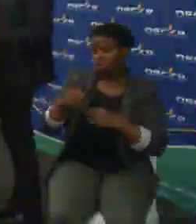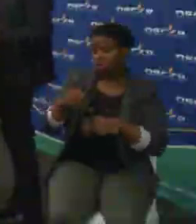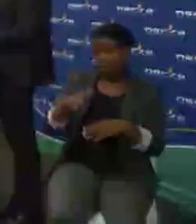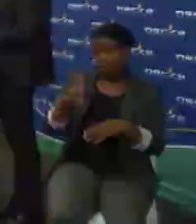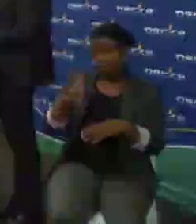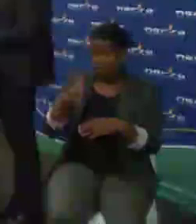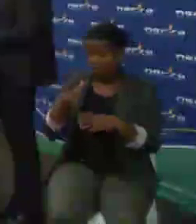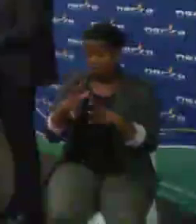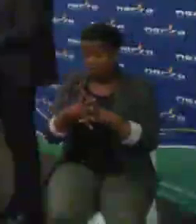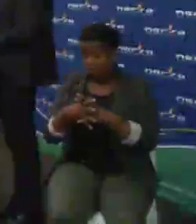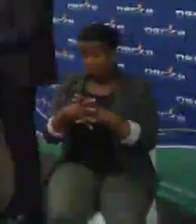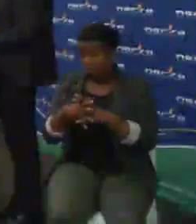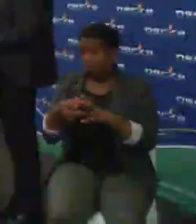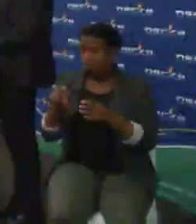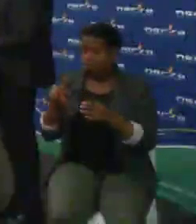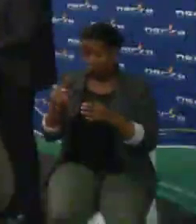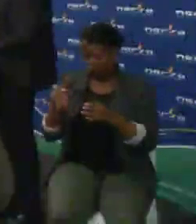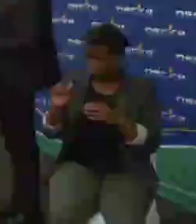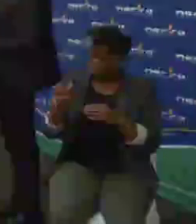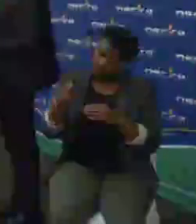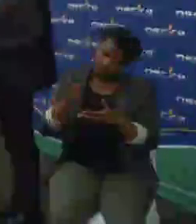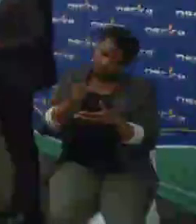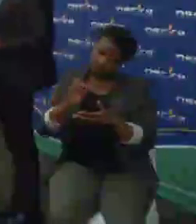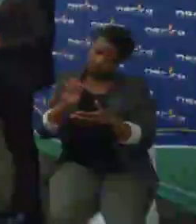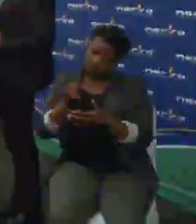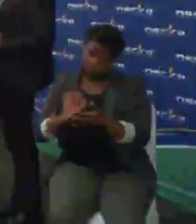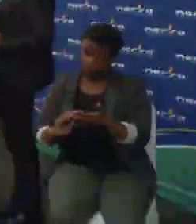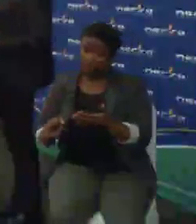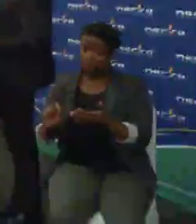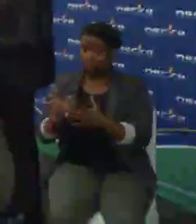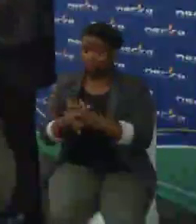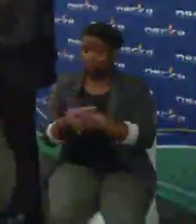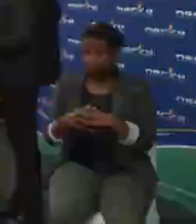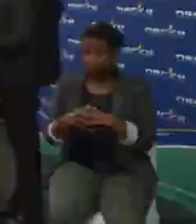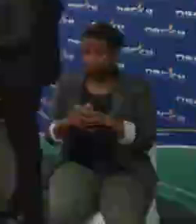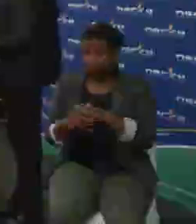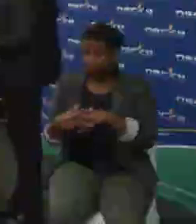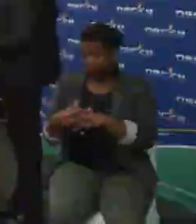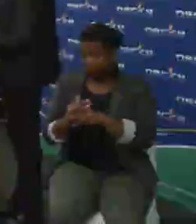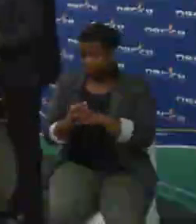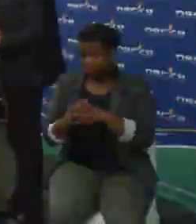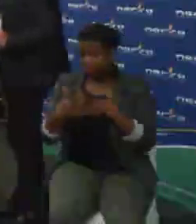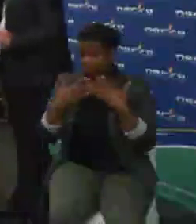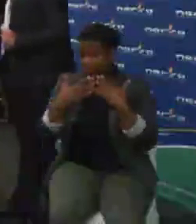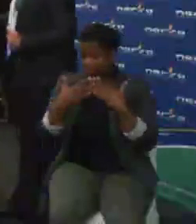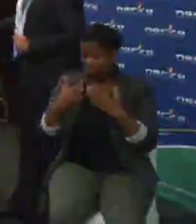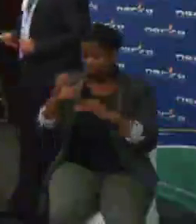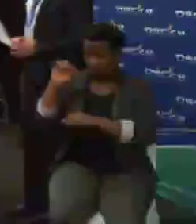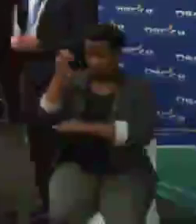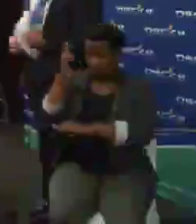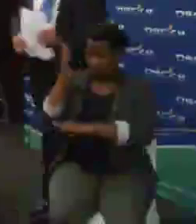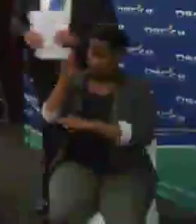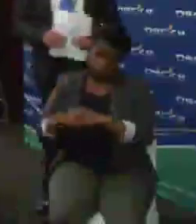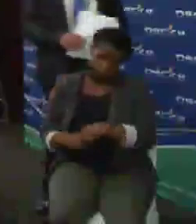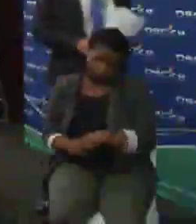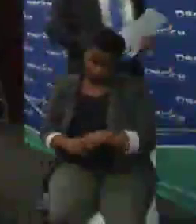on that. No, in writing. In writing. Oh, I see, sorry. We will do so. All right, thank you very much. Thank you. Thank